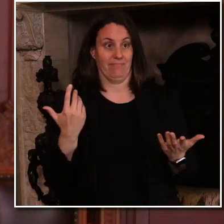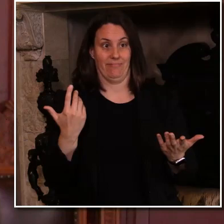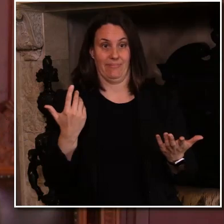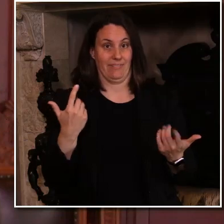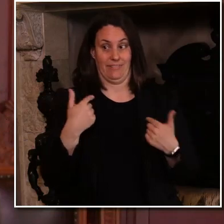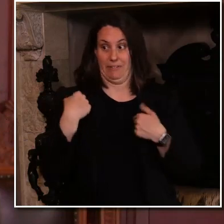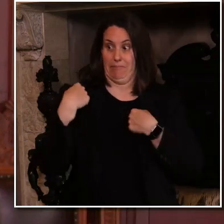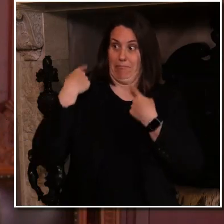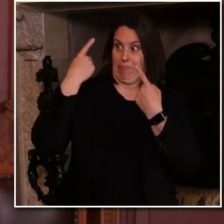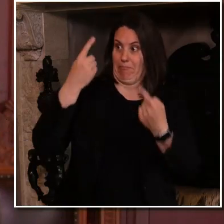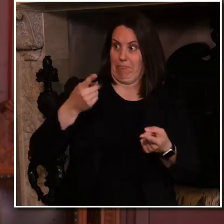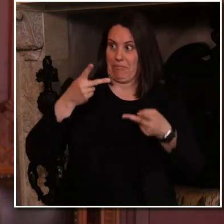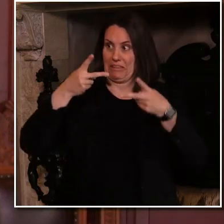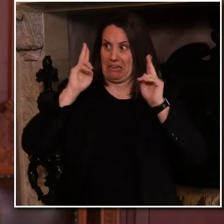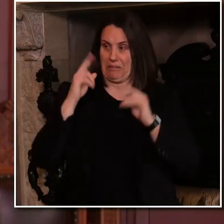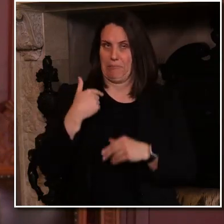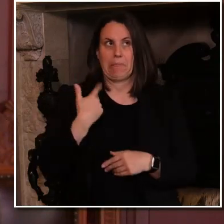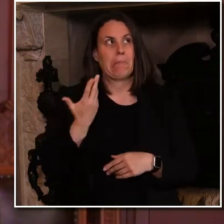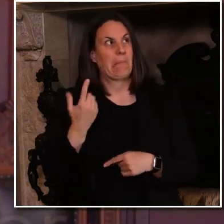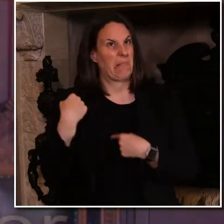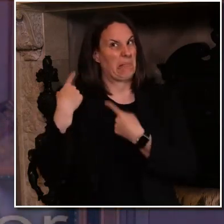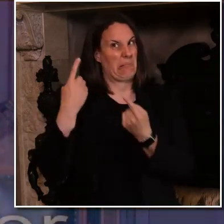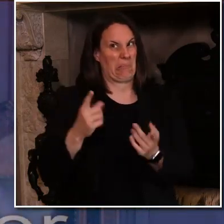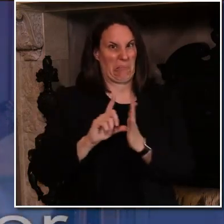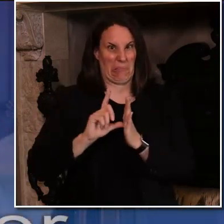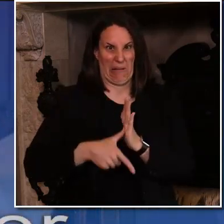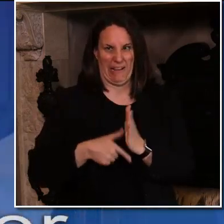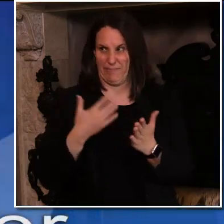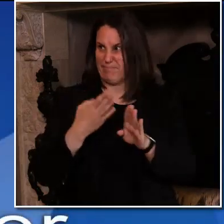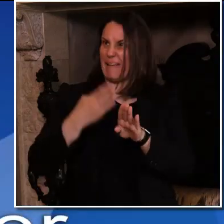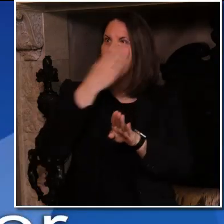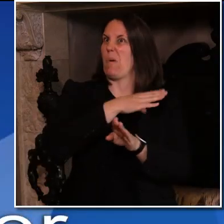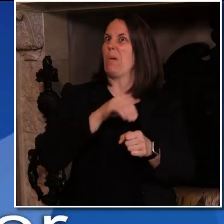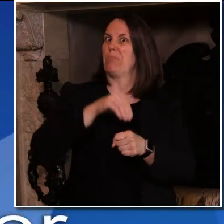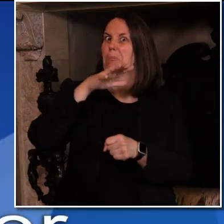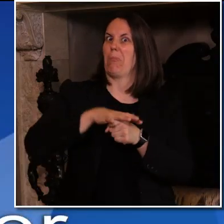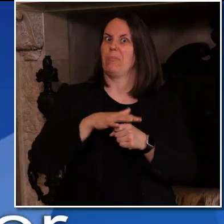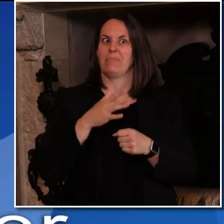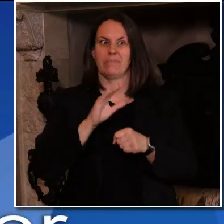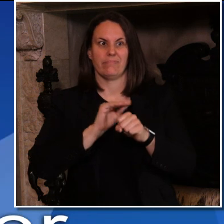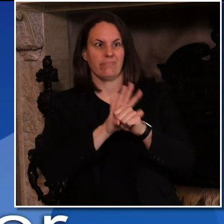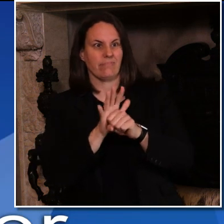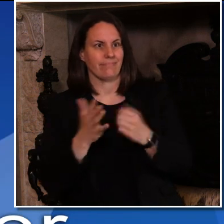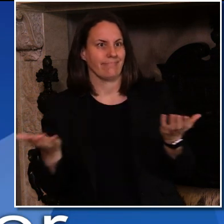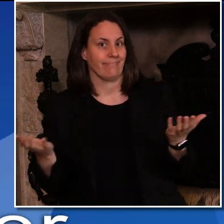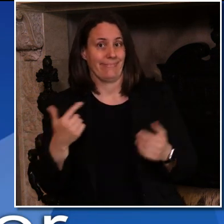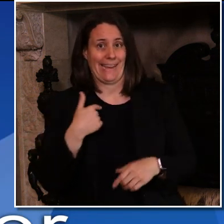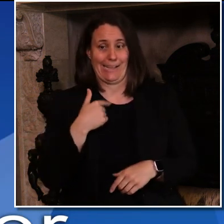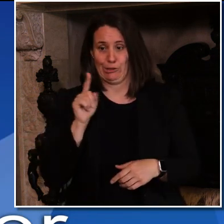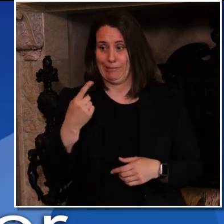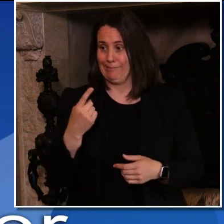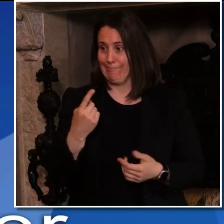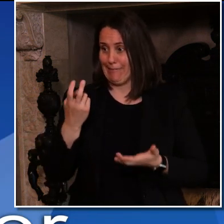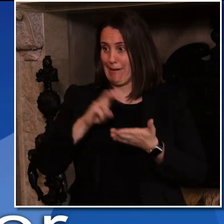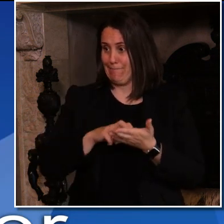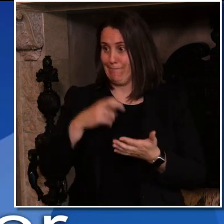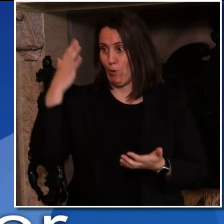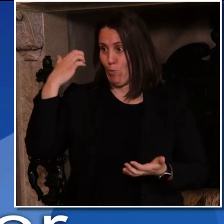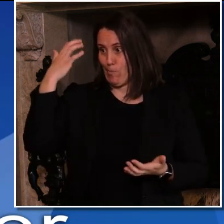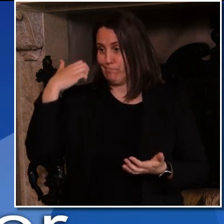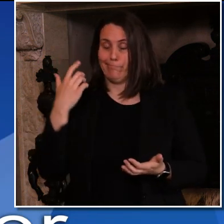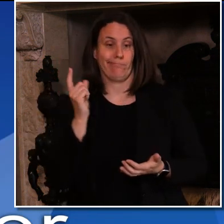work. Thank you, Mark. Now to Melanie Conklin from the Wisconsin Examiner.